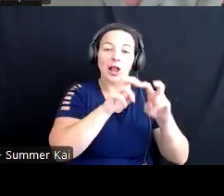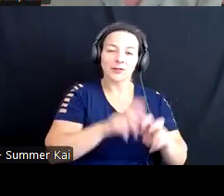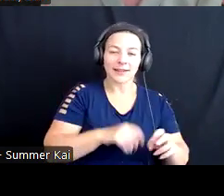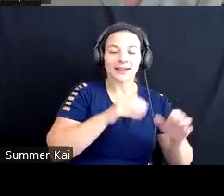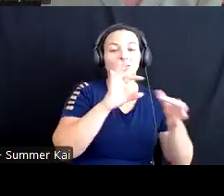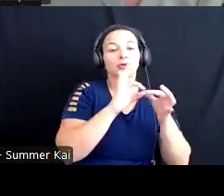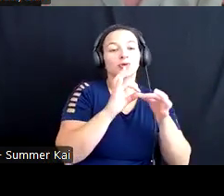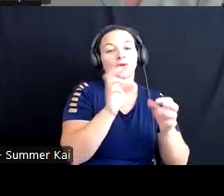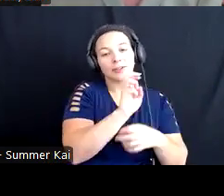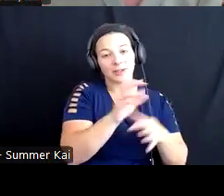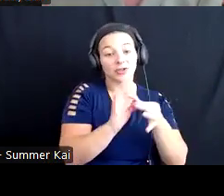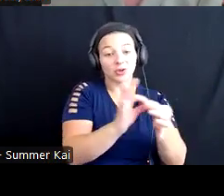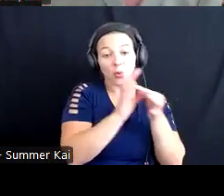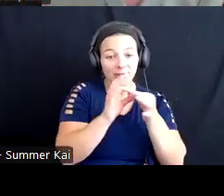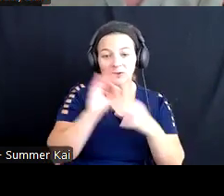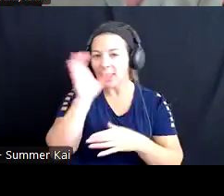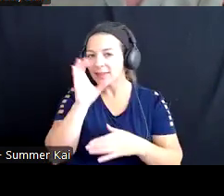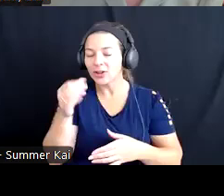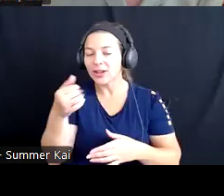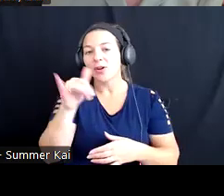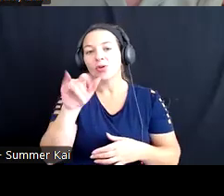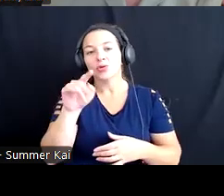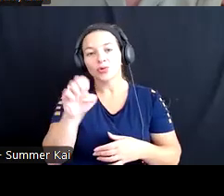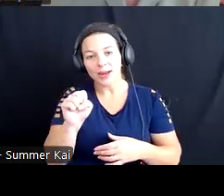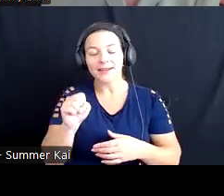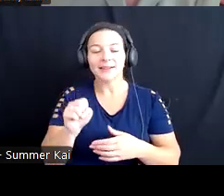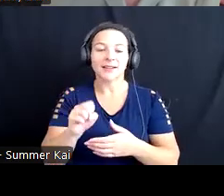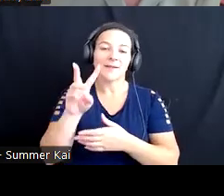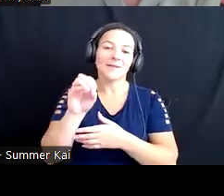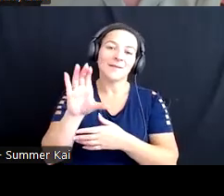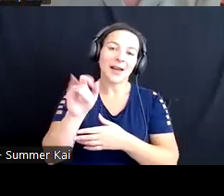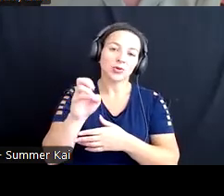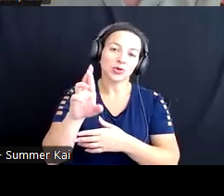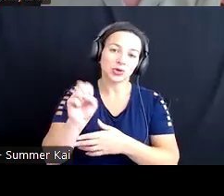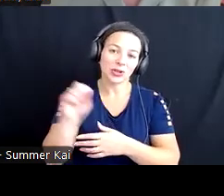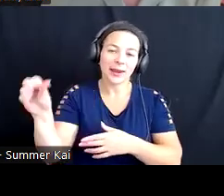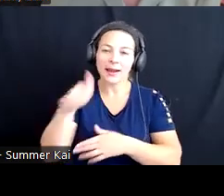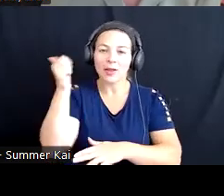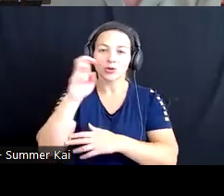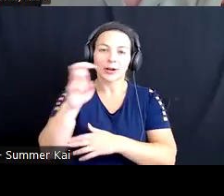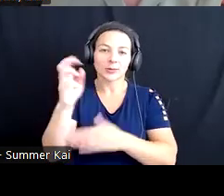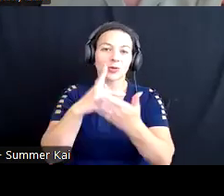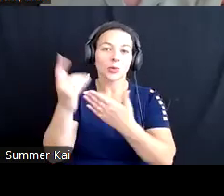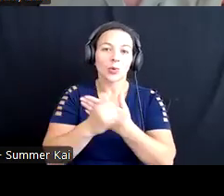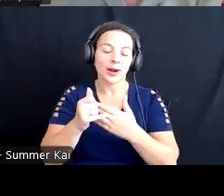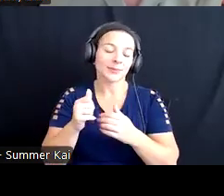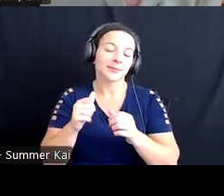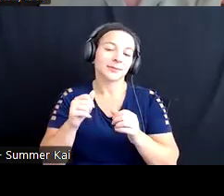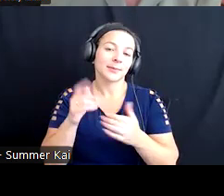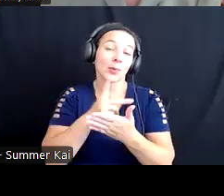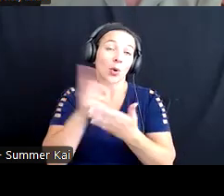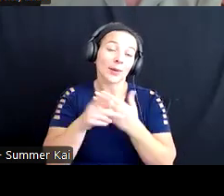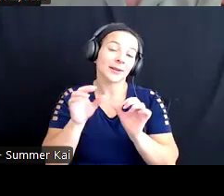3 looking at grants, vouchers, and supplemental transportation programs that were available.